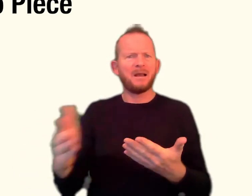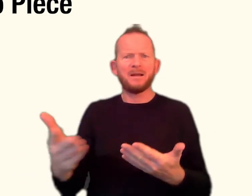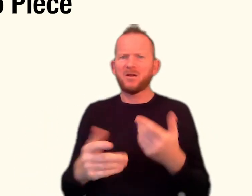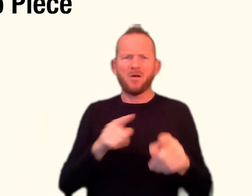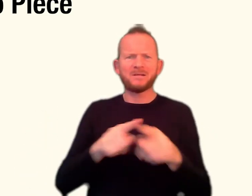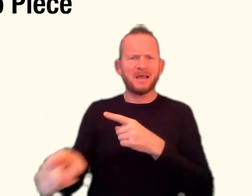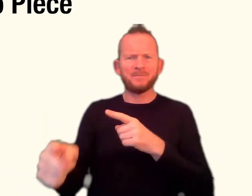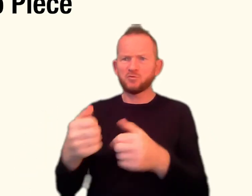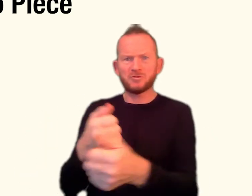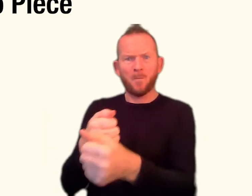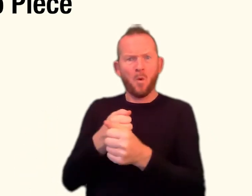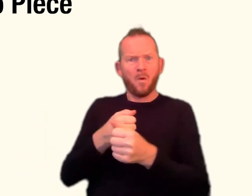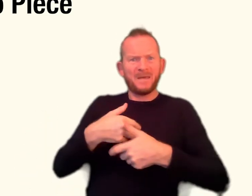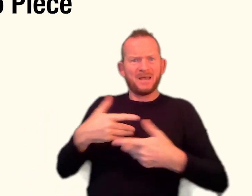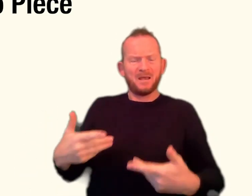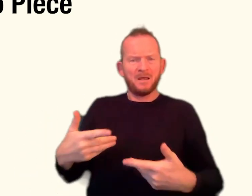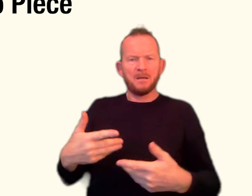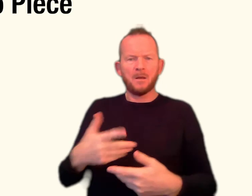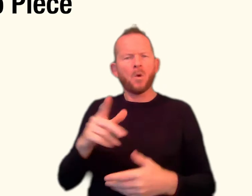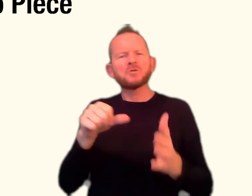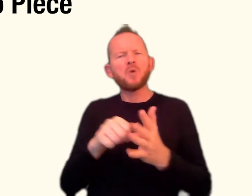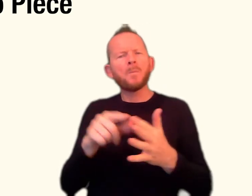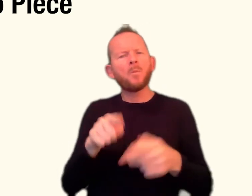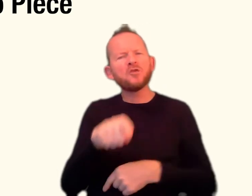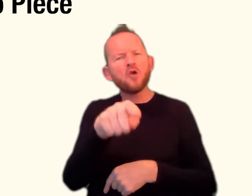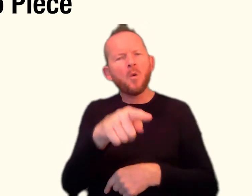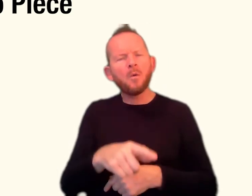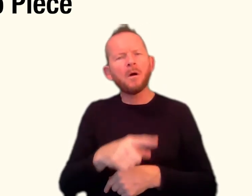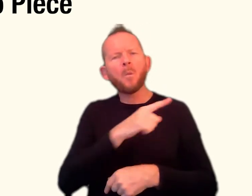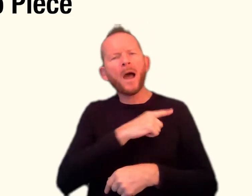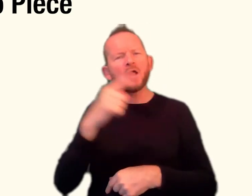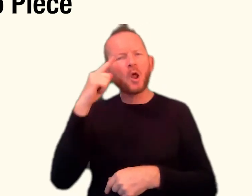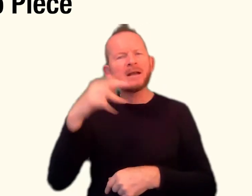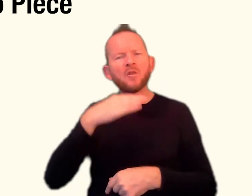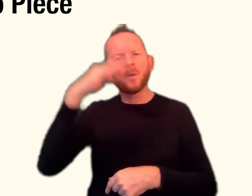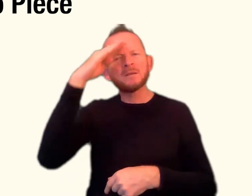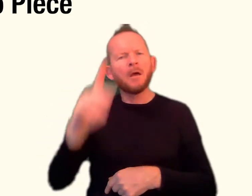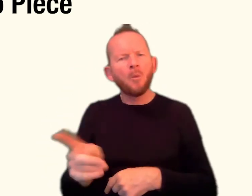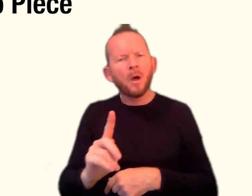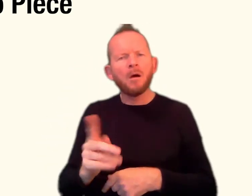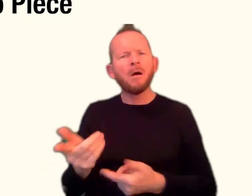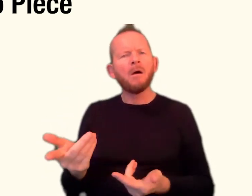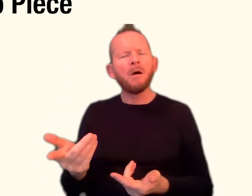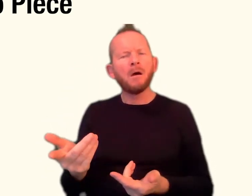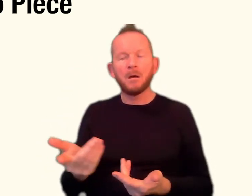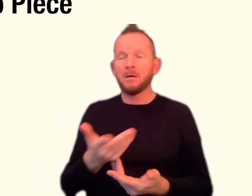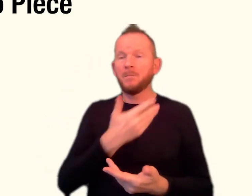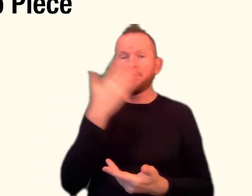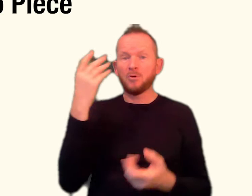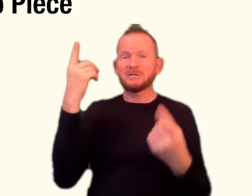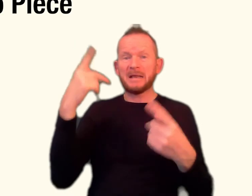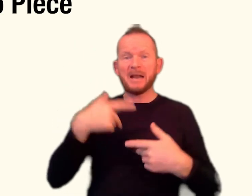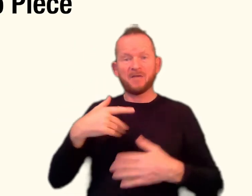to support me with that. It was just like, what is the problem with you? Why are you looking out the window? There was no understanding